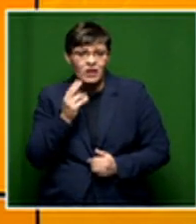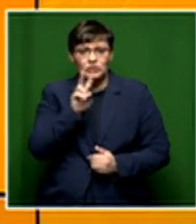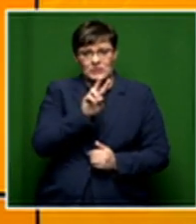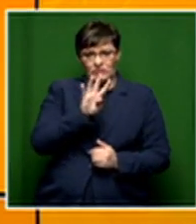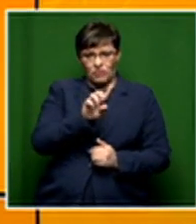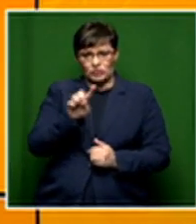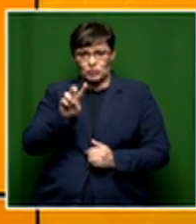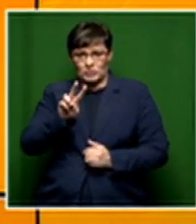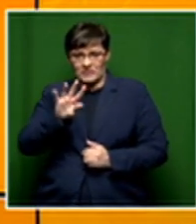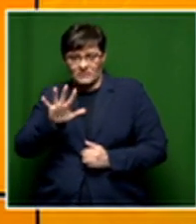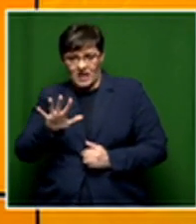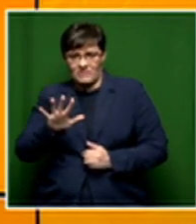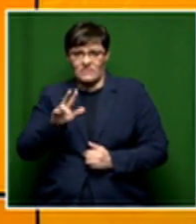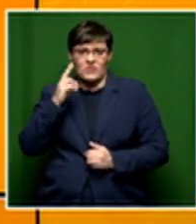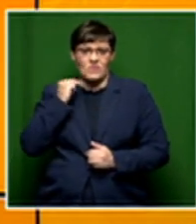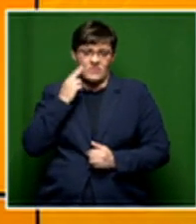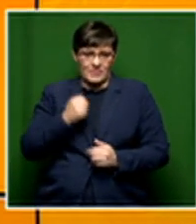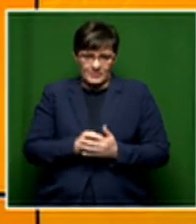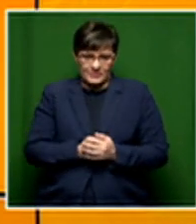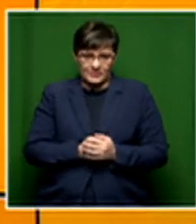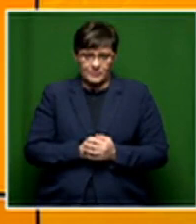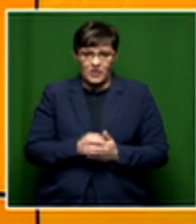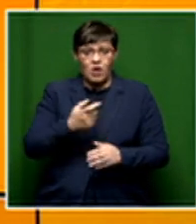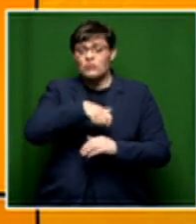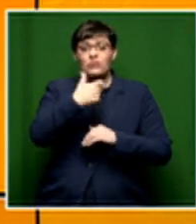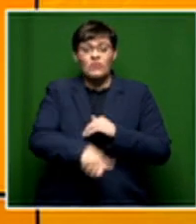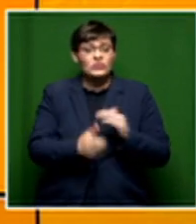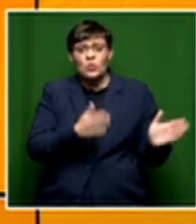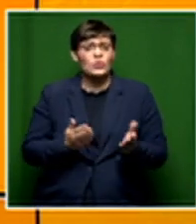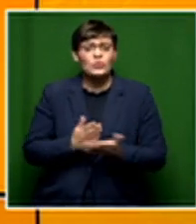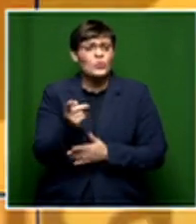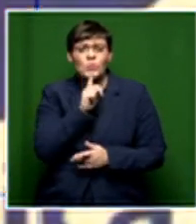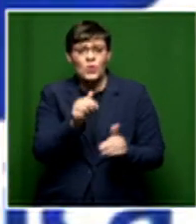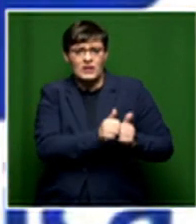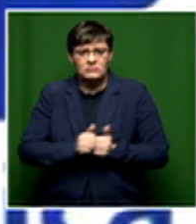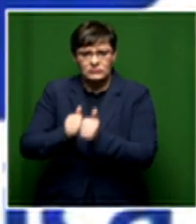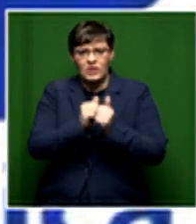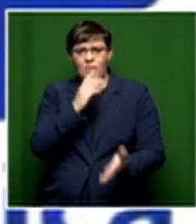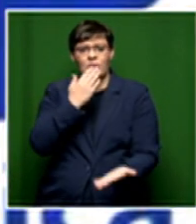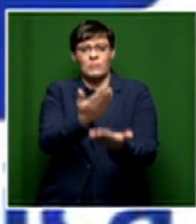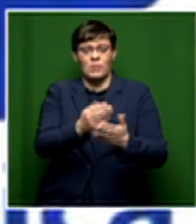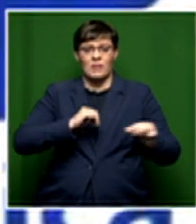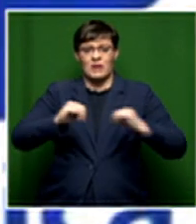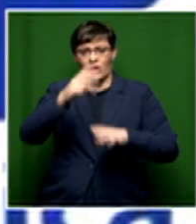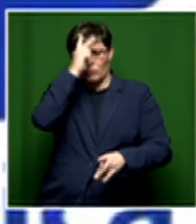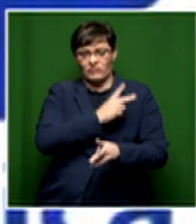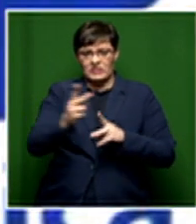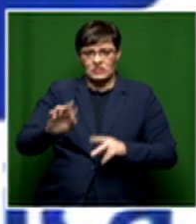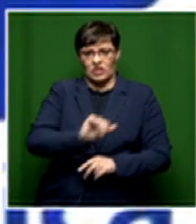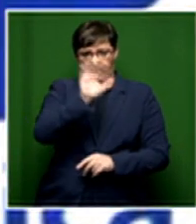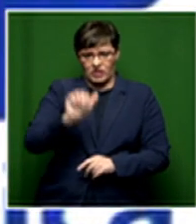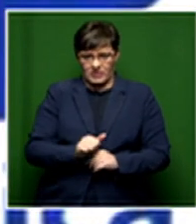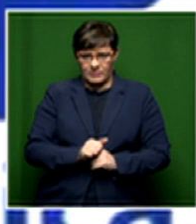the 24th to the 25th of November. The conference is organised by the Association of Proposal Management Professionals South